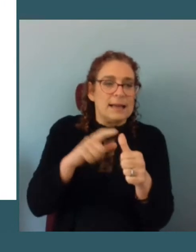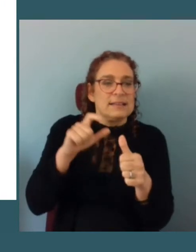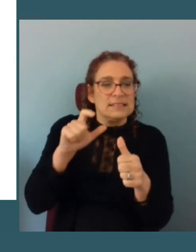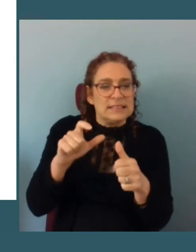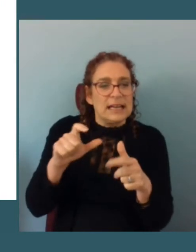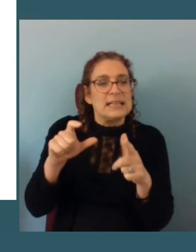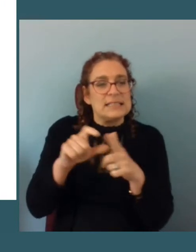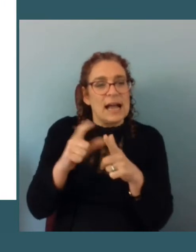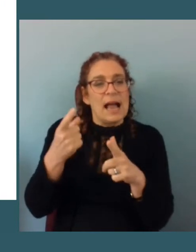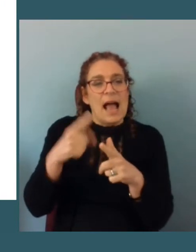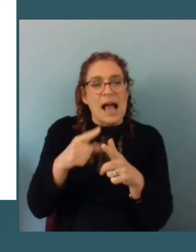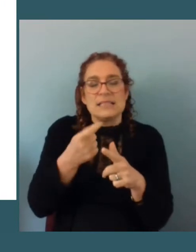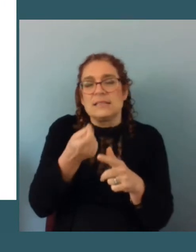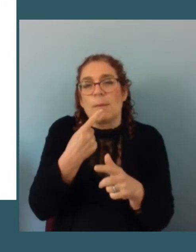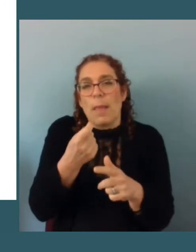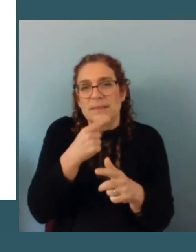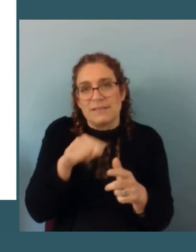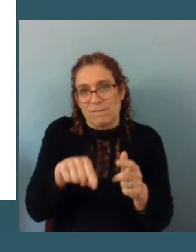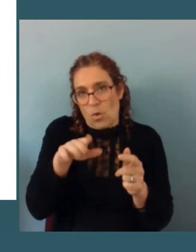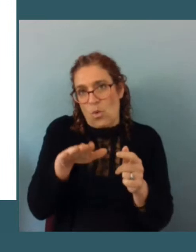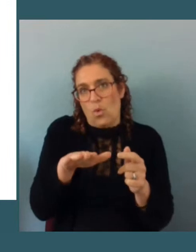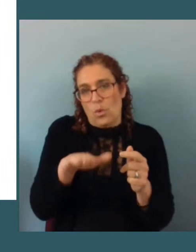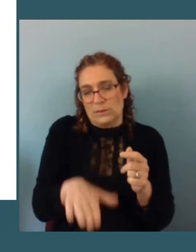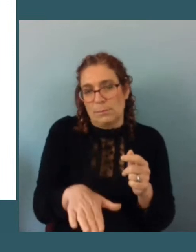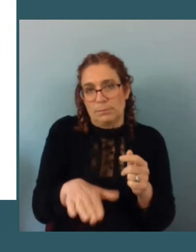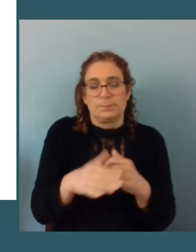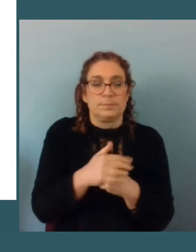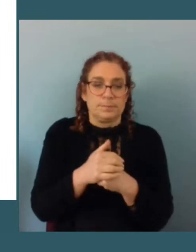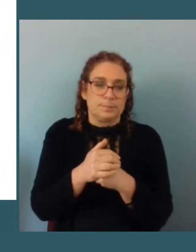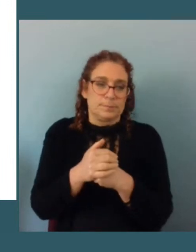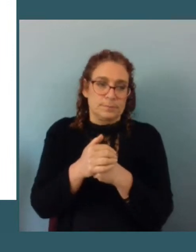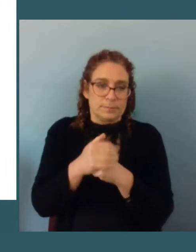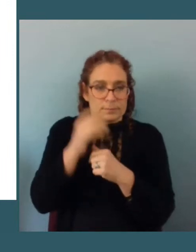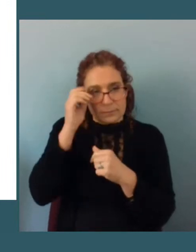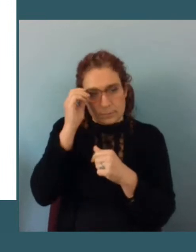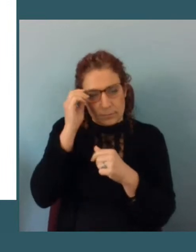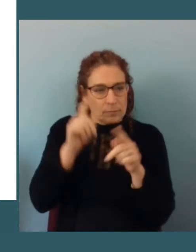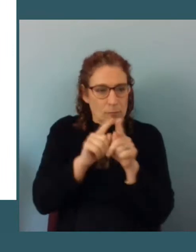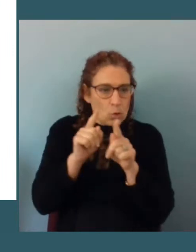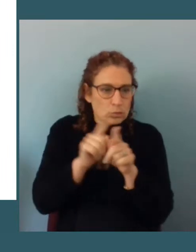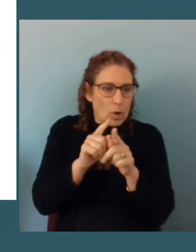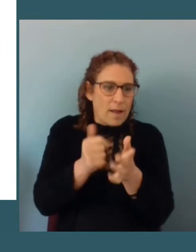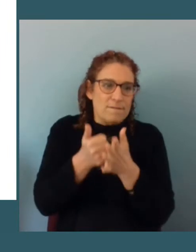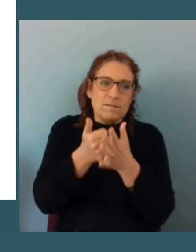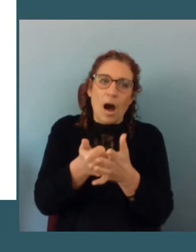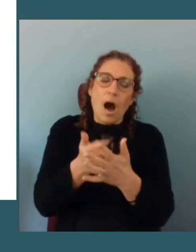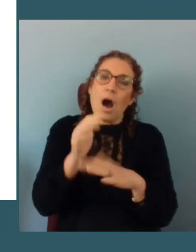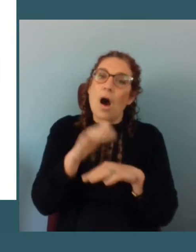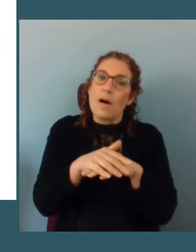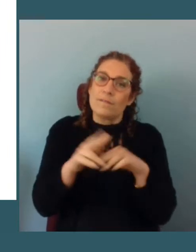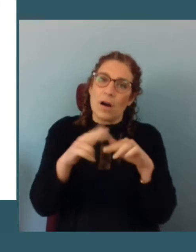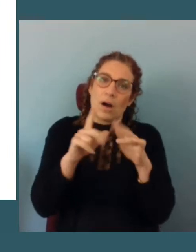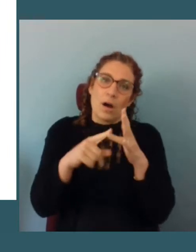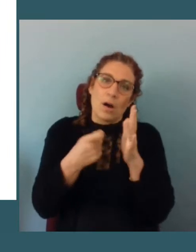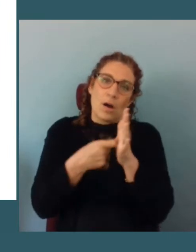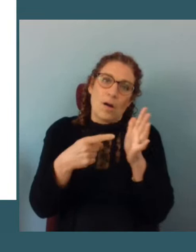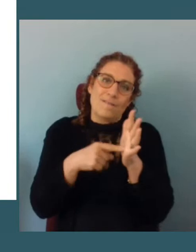supplementation for infants. We can advise also on fortified foods, although a lot of these foods are